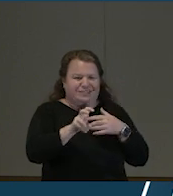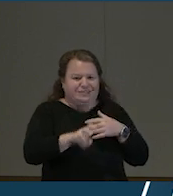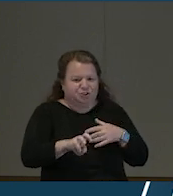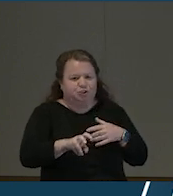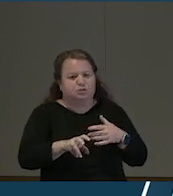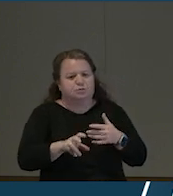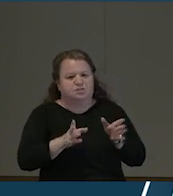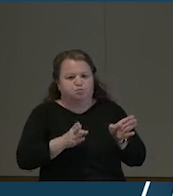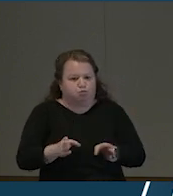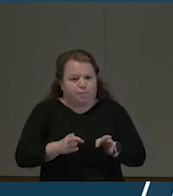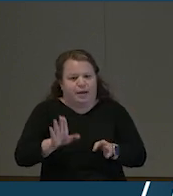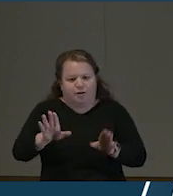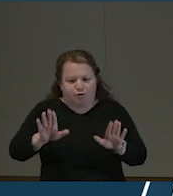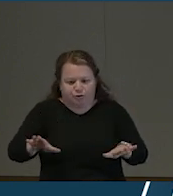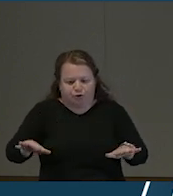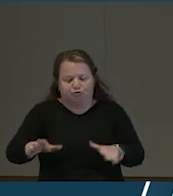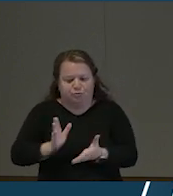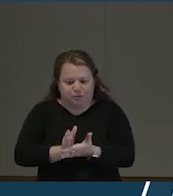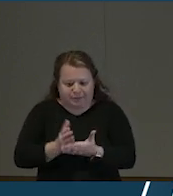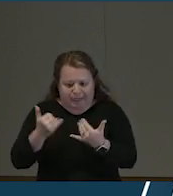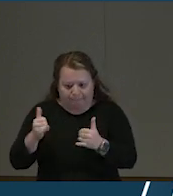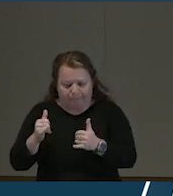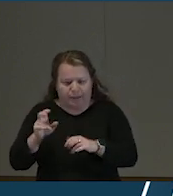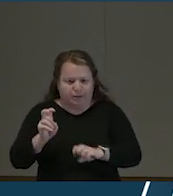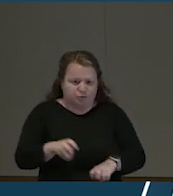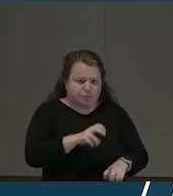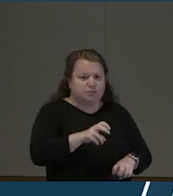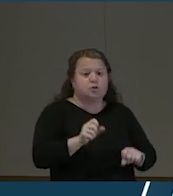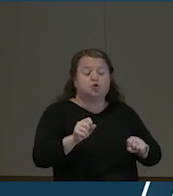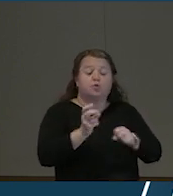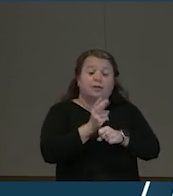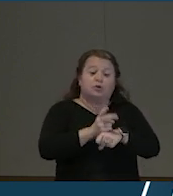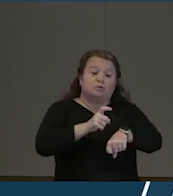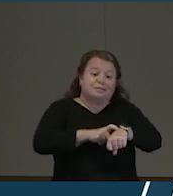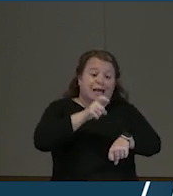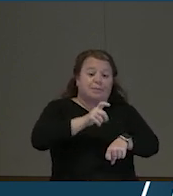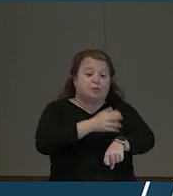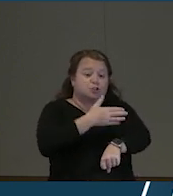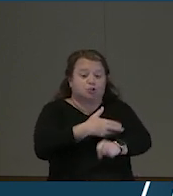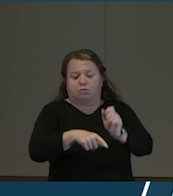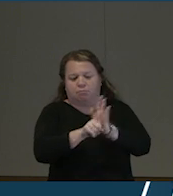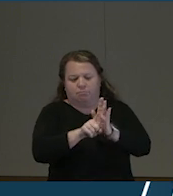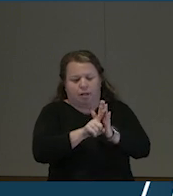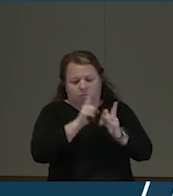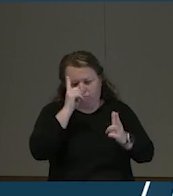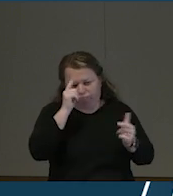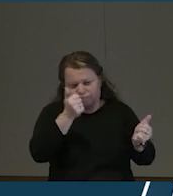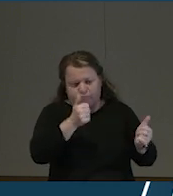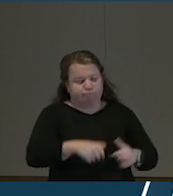for that transition. You can use a timer, a song, a bell, whatever works for you.